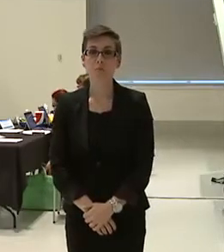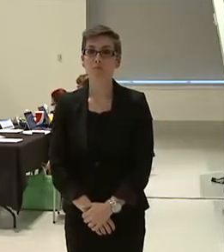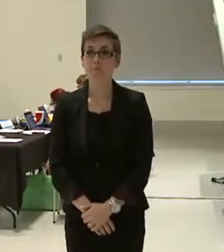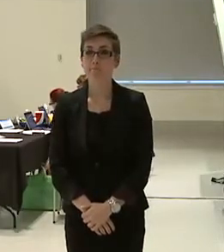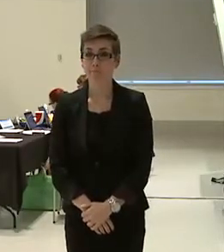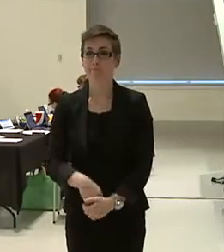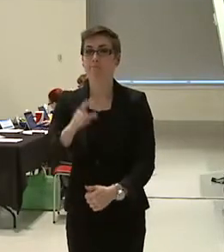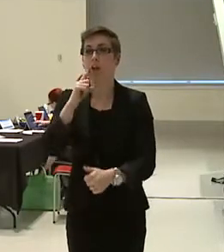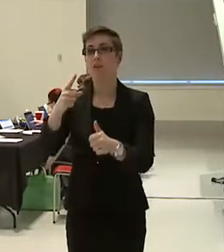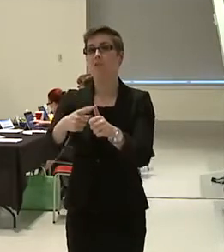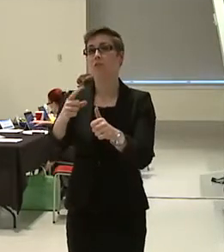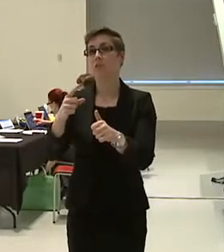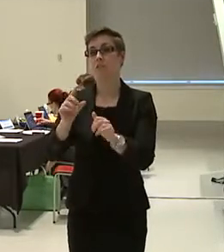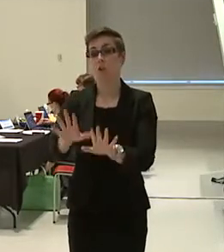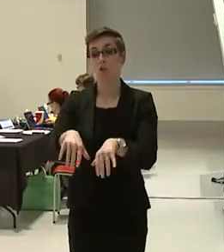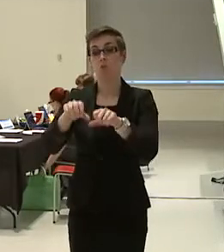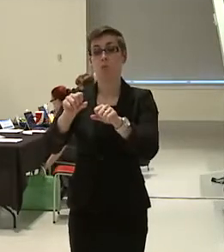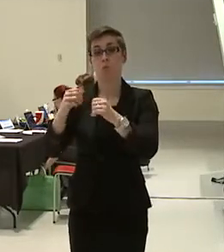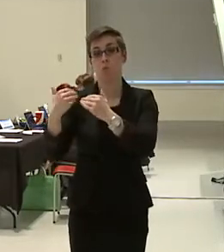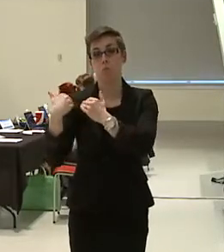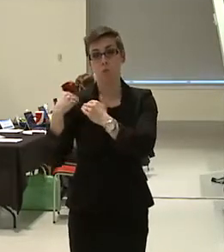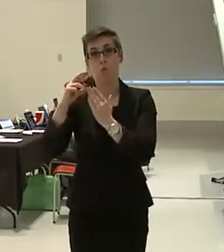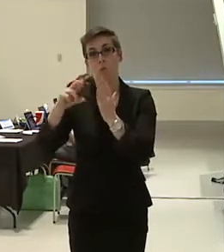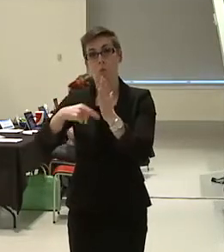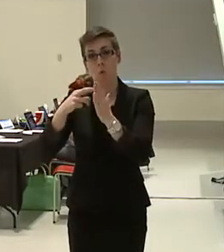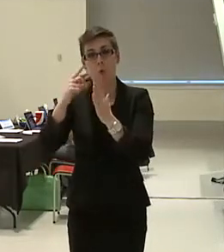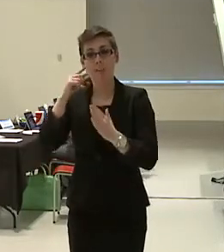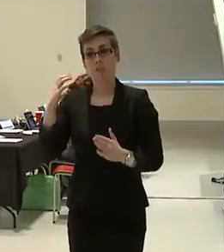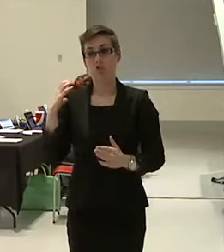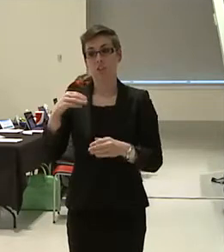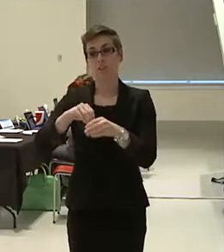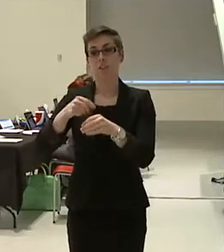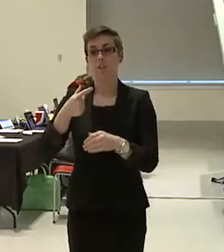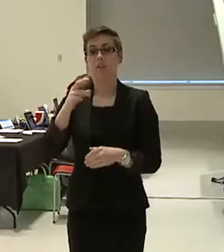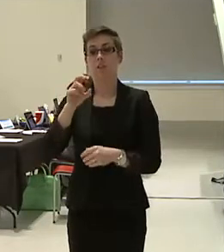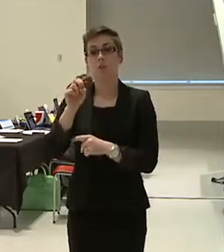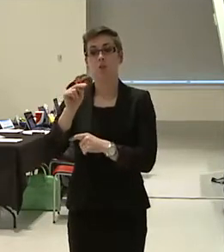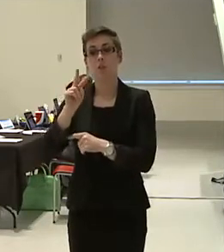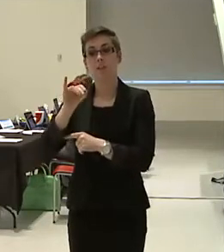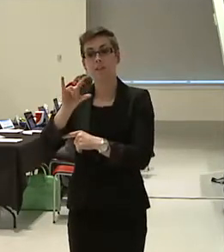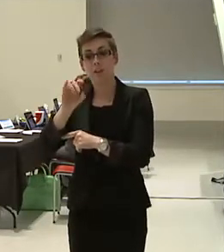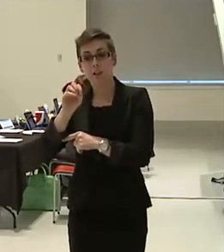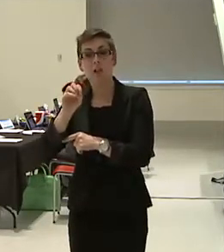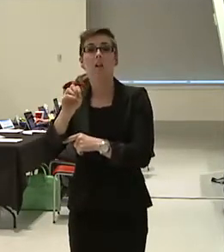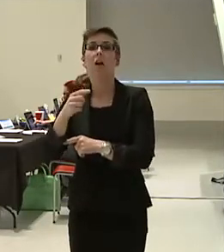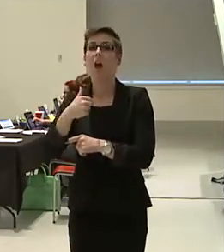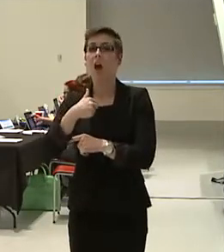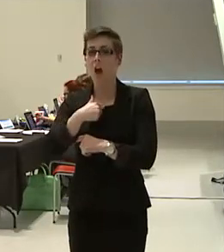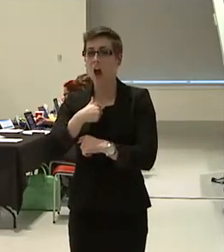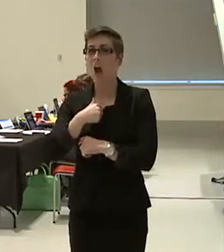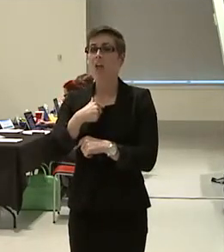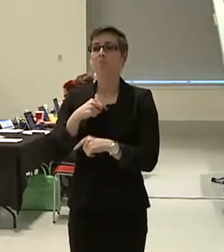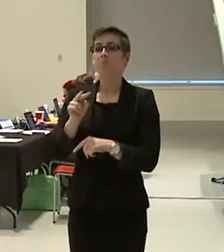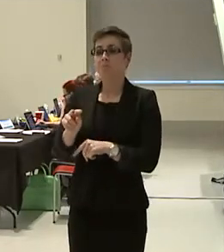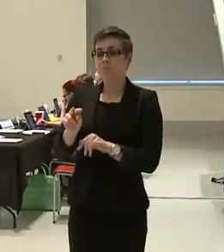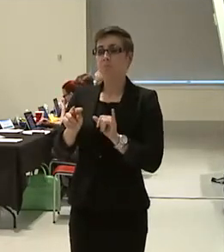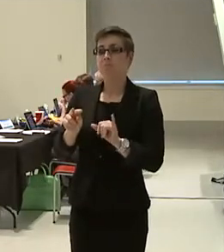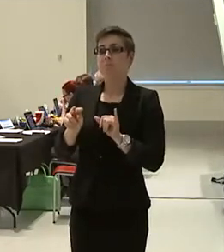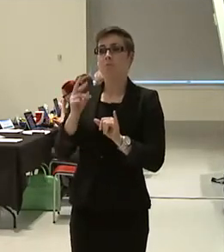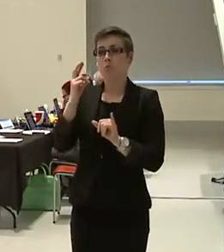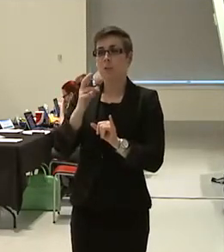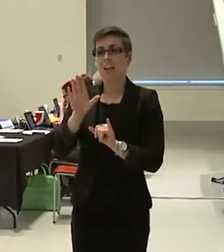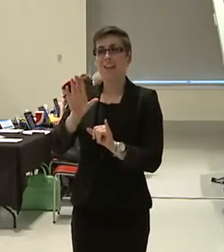When I first assumed the role of chief in Greenville, I found the morale was low, the crime rate was